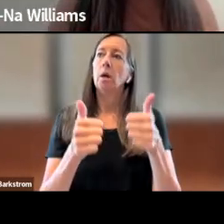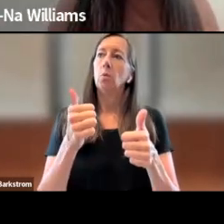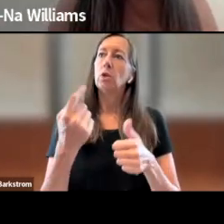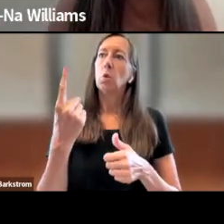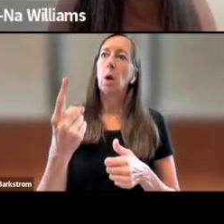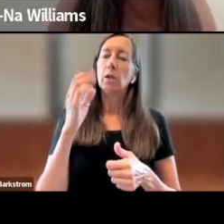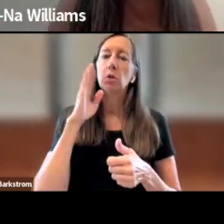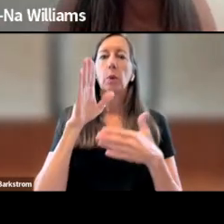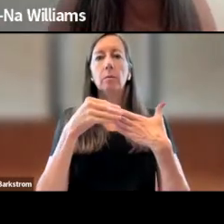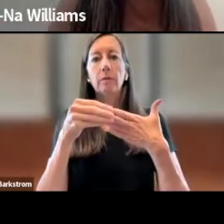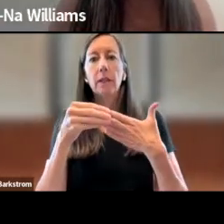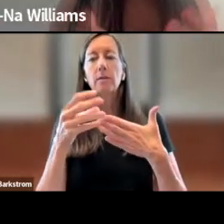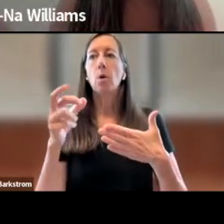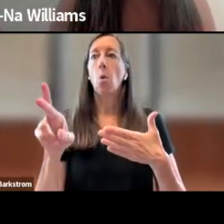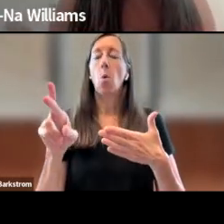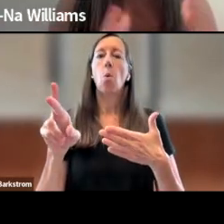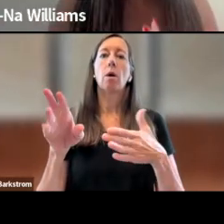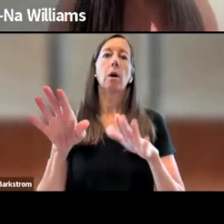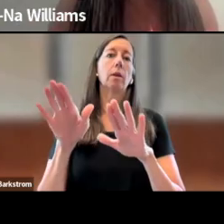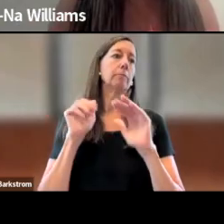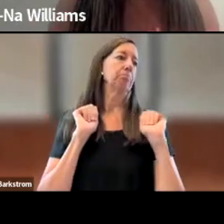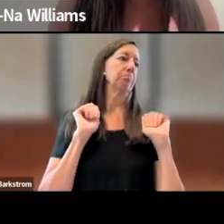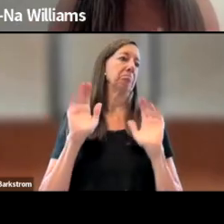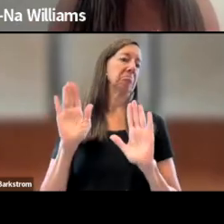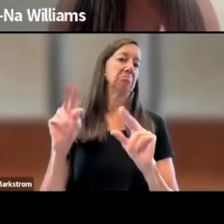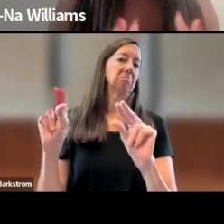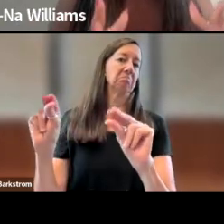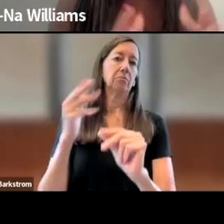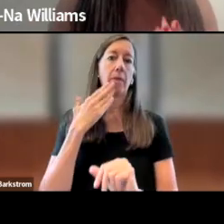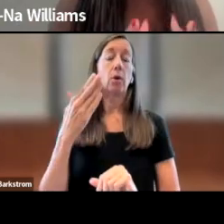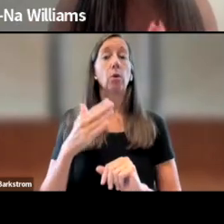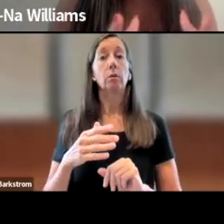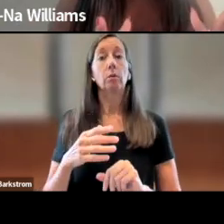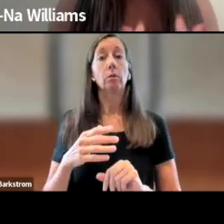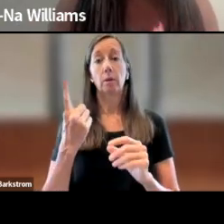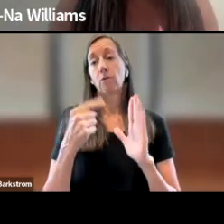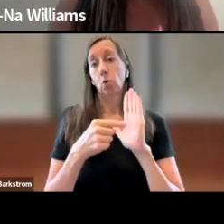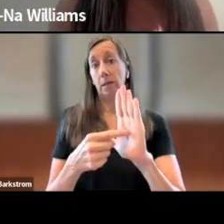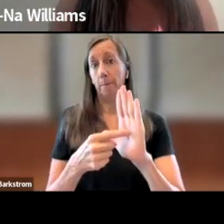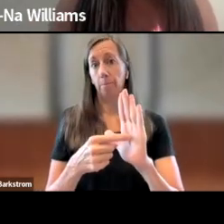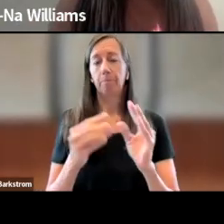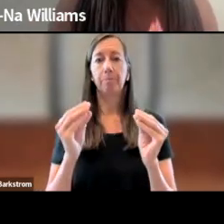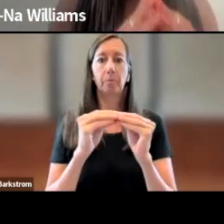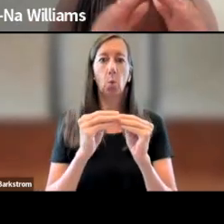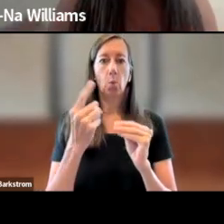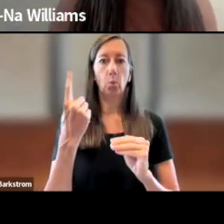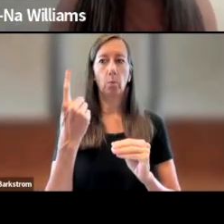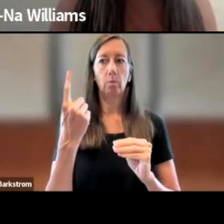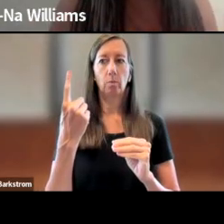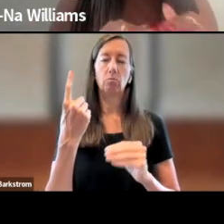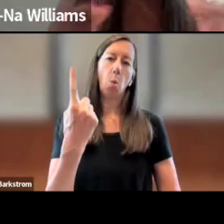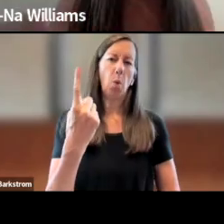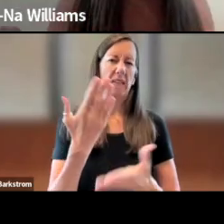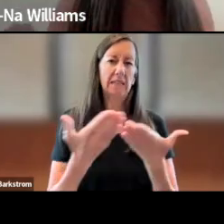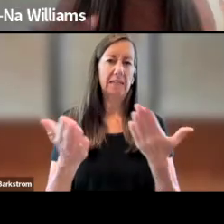So for example, easiest one would be pay. If you have a certain